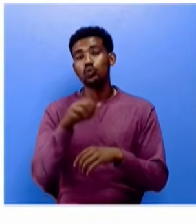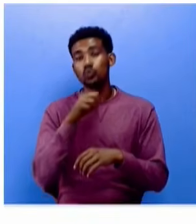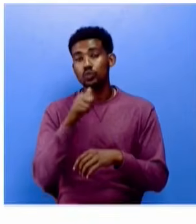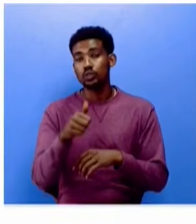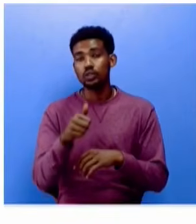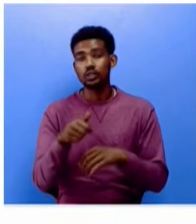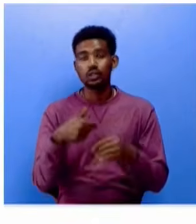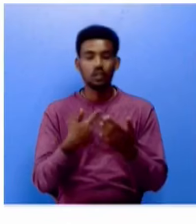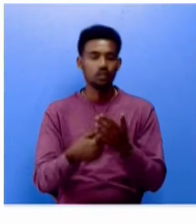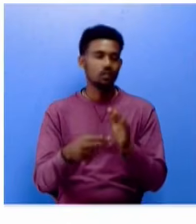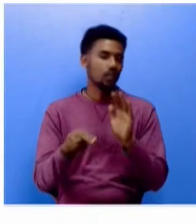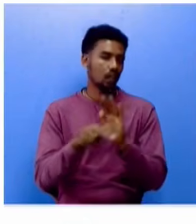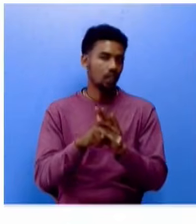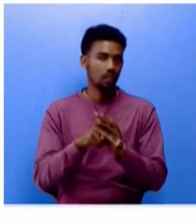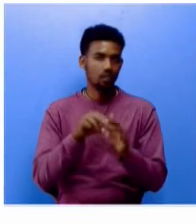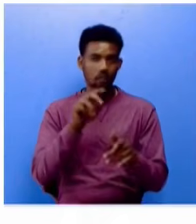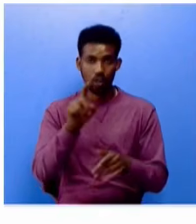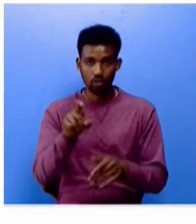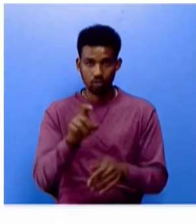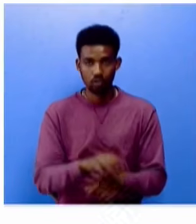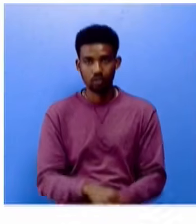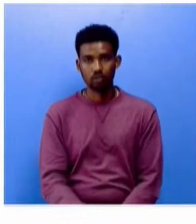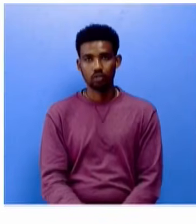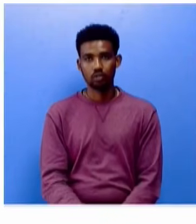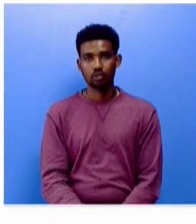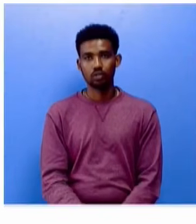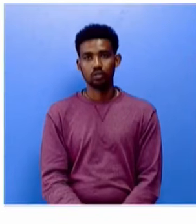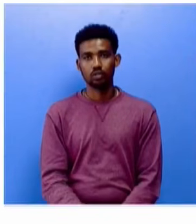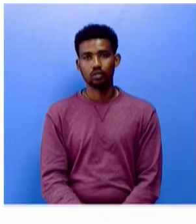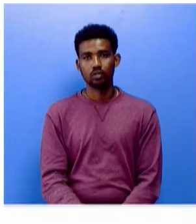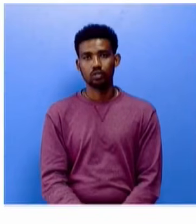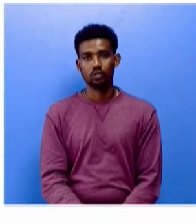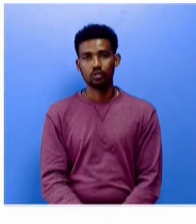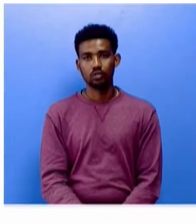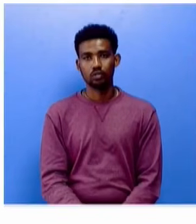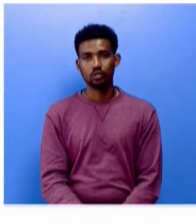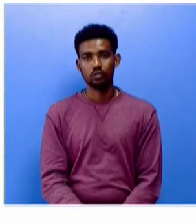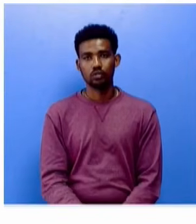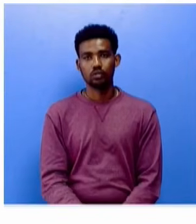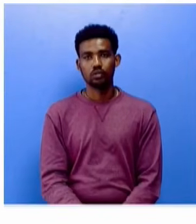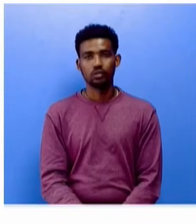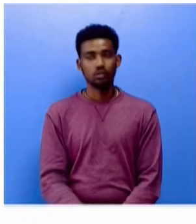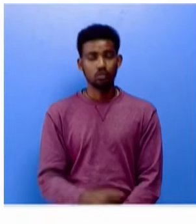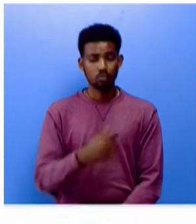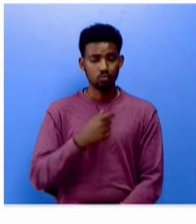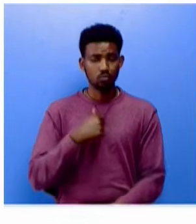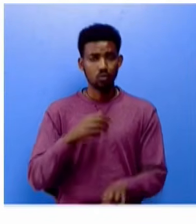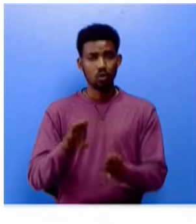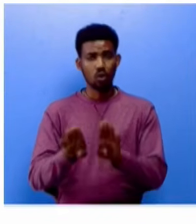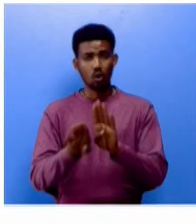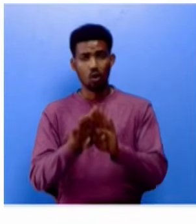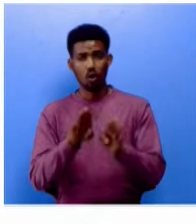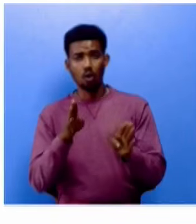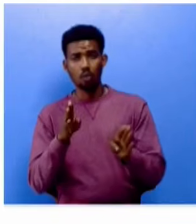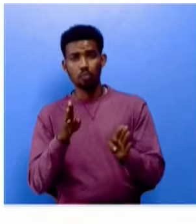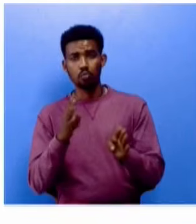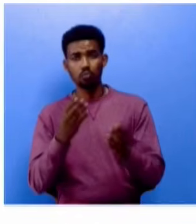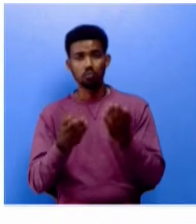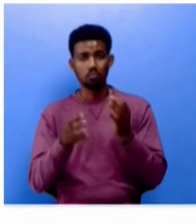If it is negative, shouldn't I open the door?